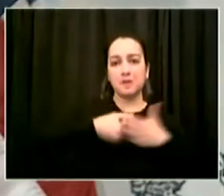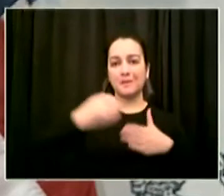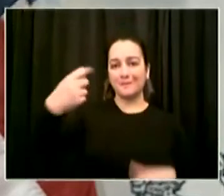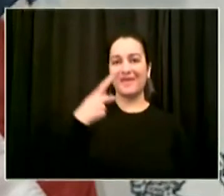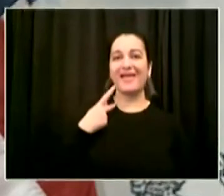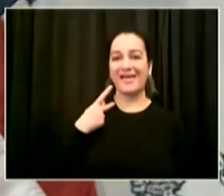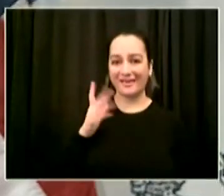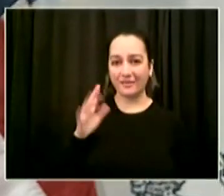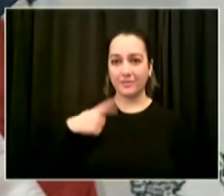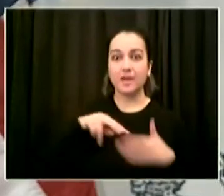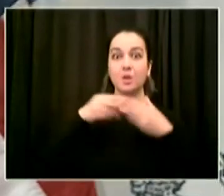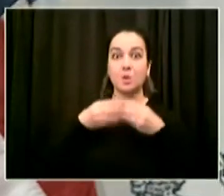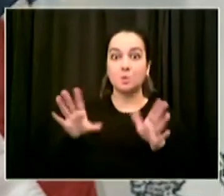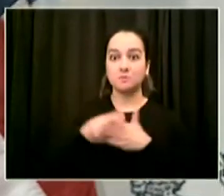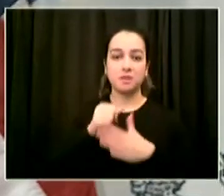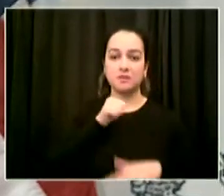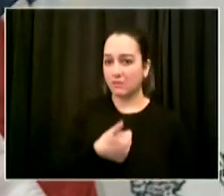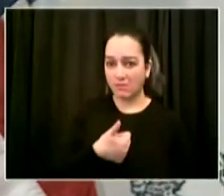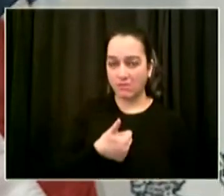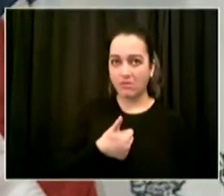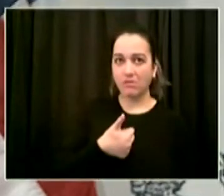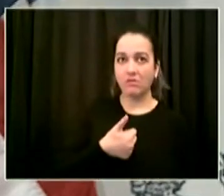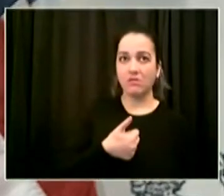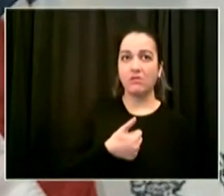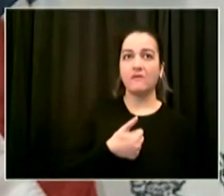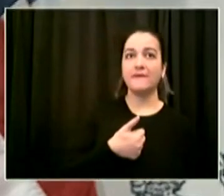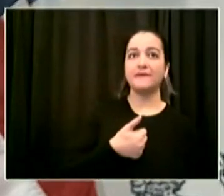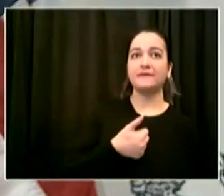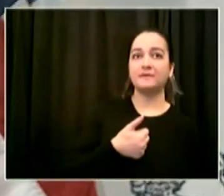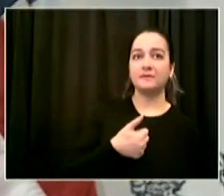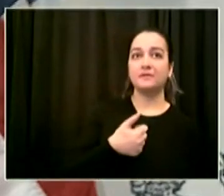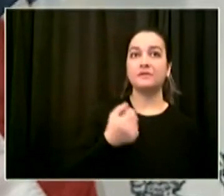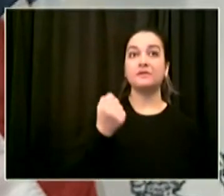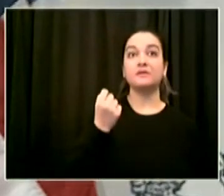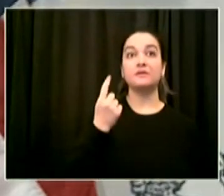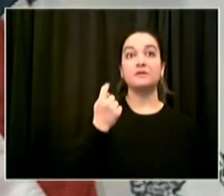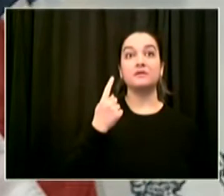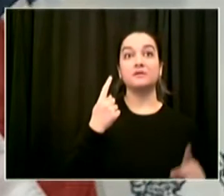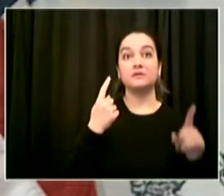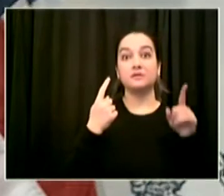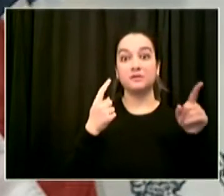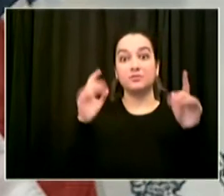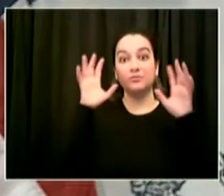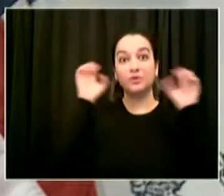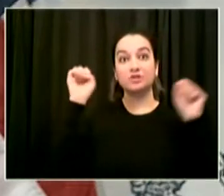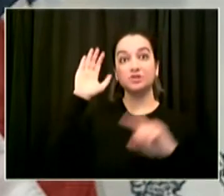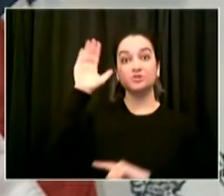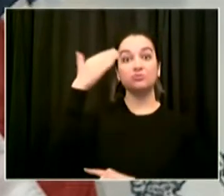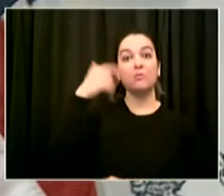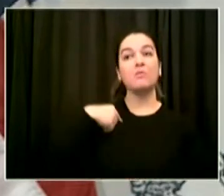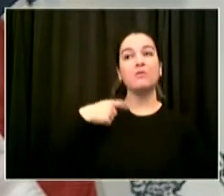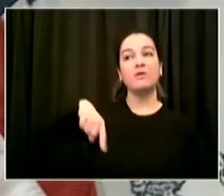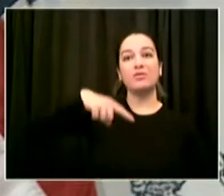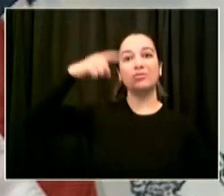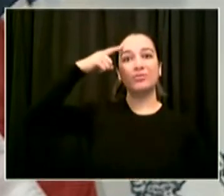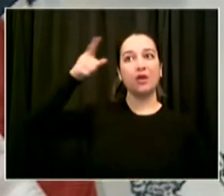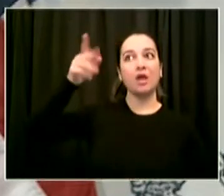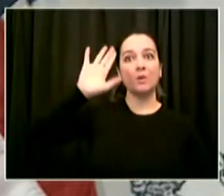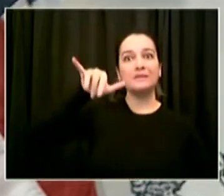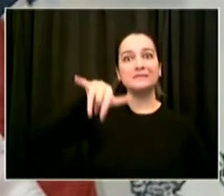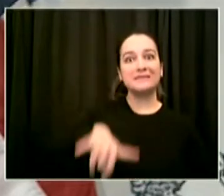better. But I don't have a number for you. We'll follow up today to see what that number has been and to confirm that we've been getting our federal reimbursement. But again, it